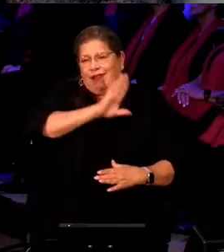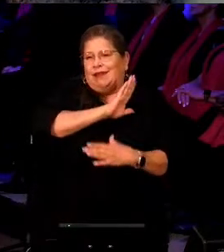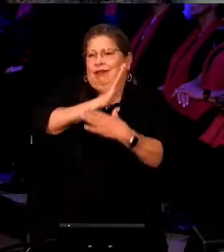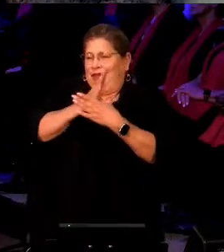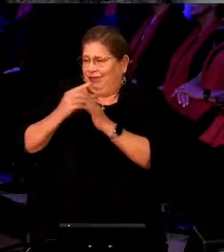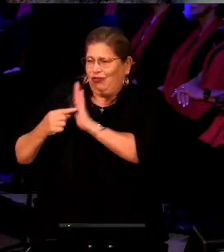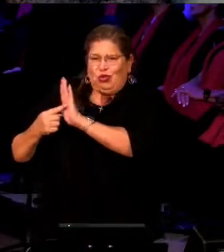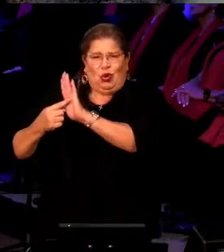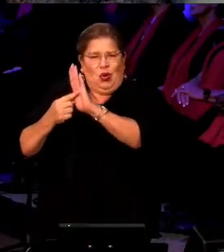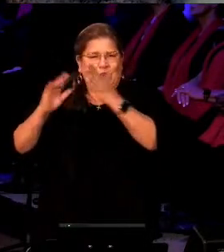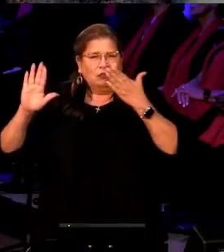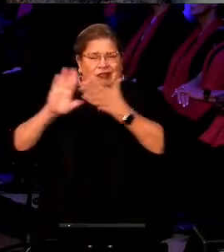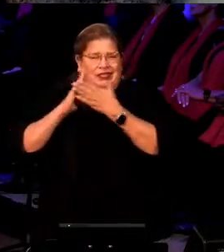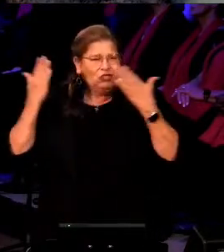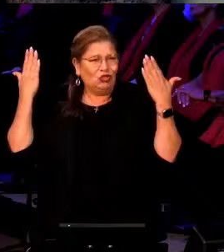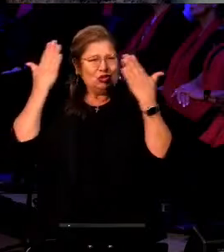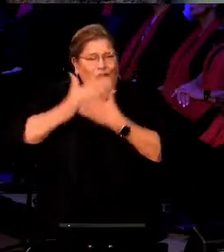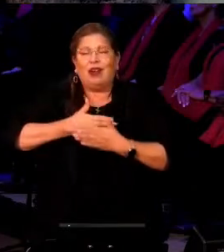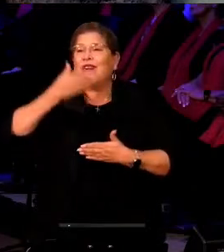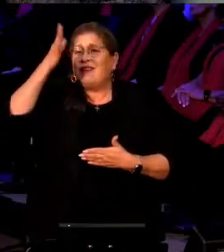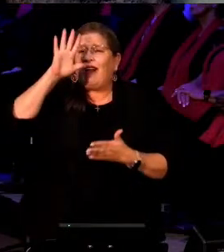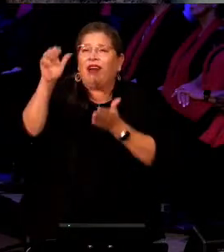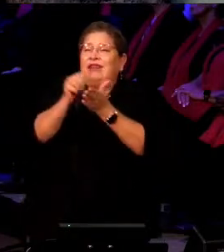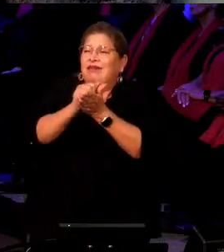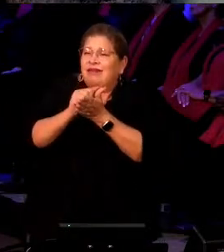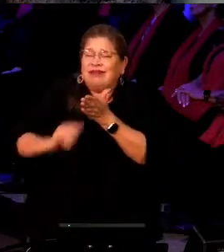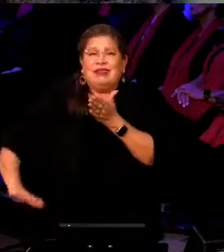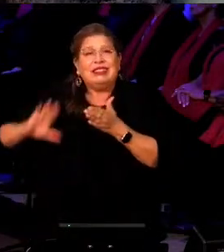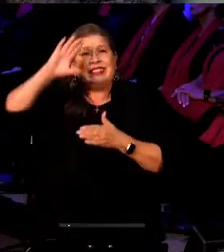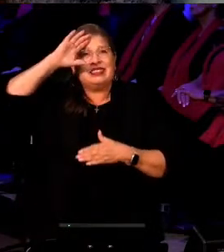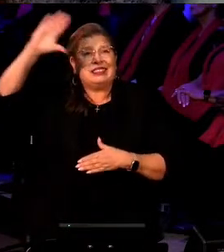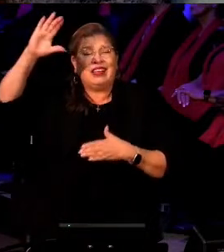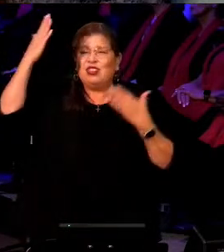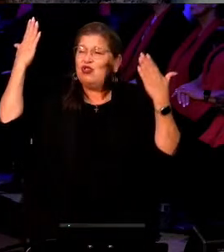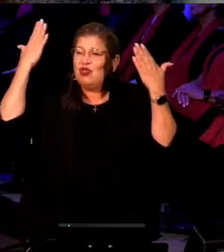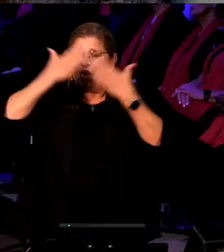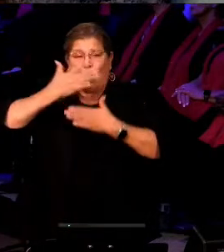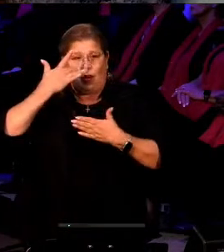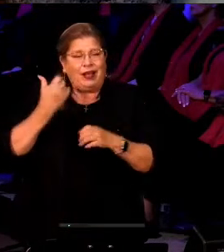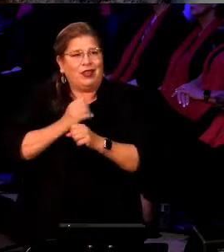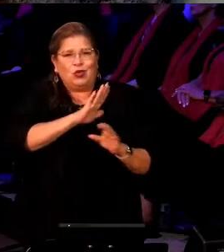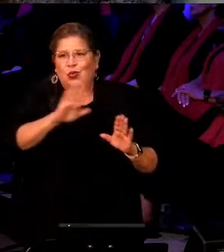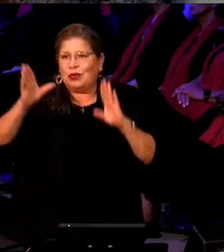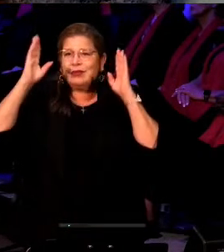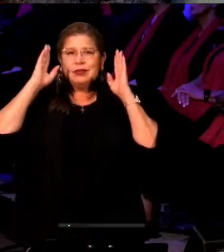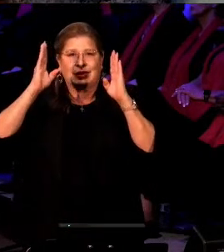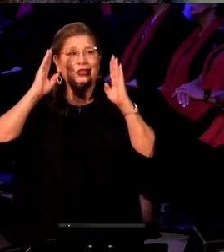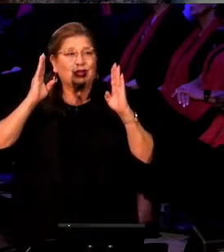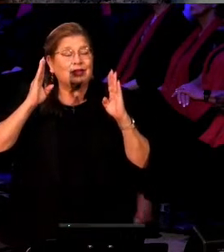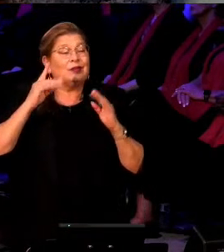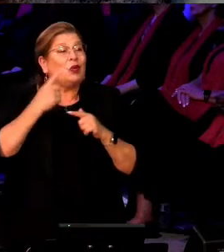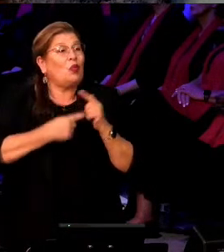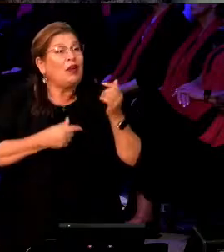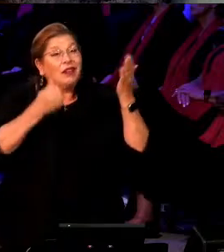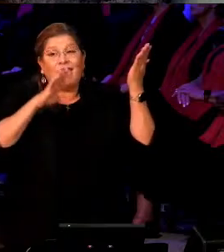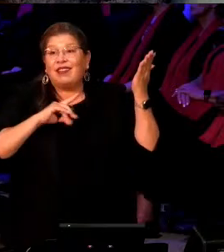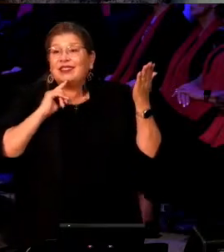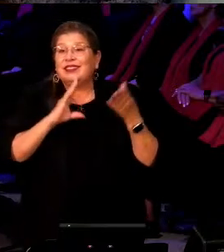intervention. God is blotting out the light of the sun to get our attention. And what is he